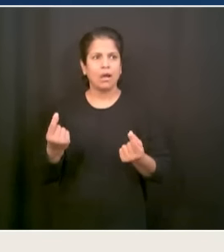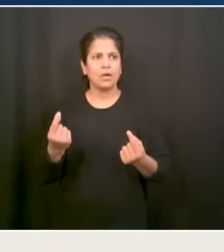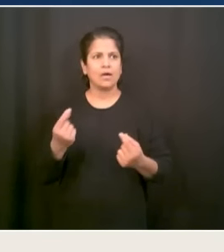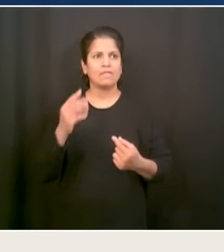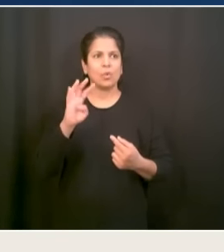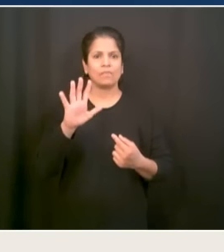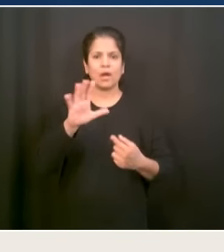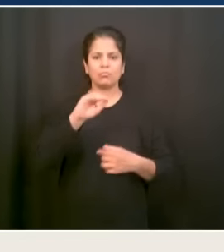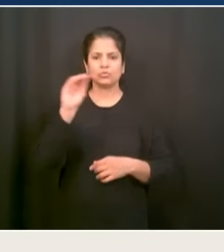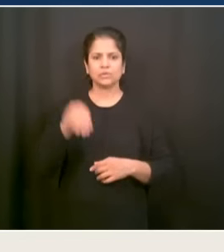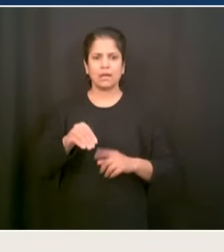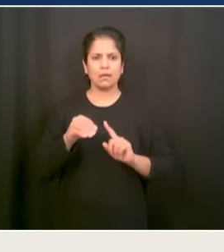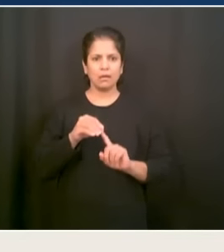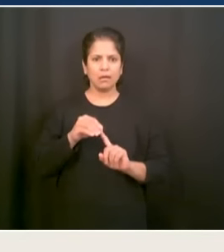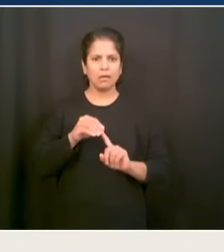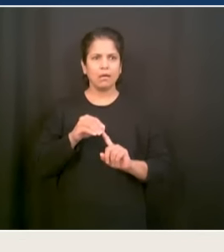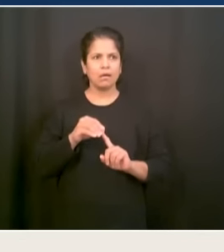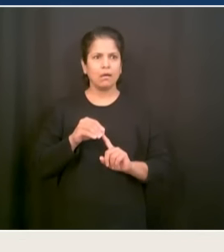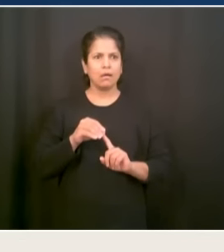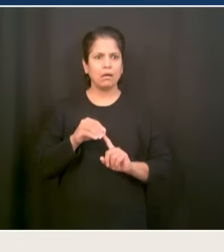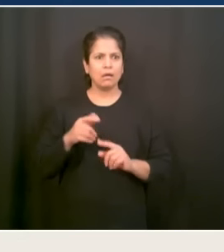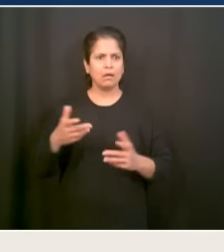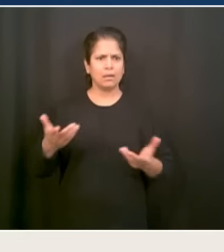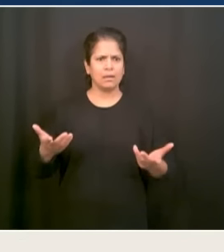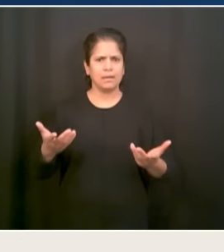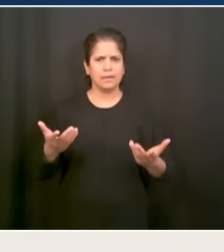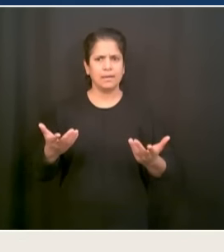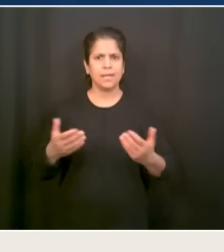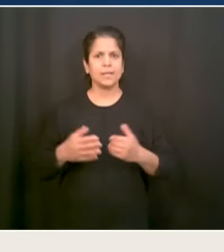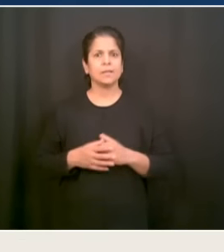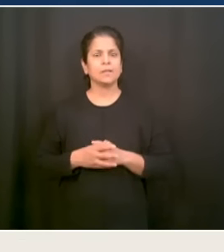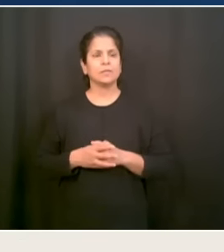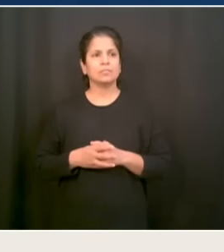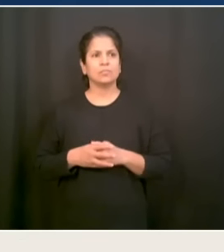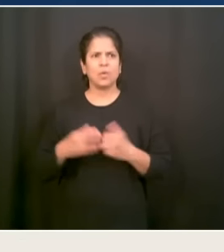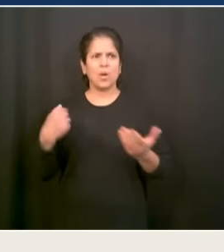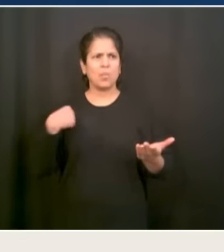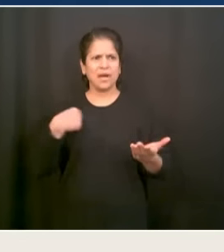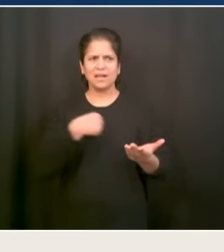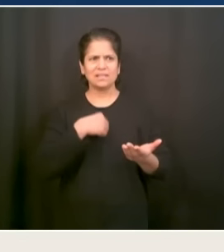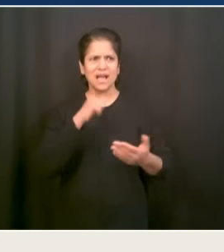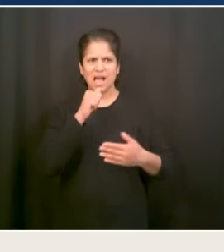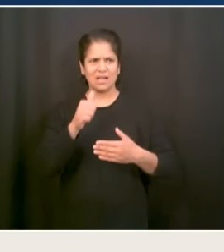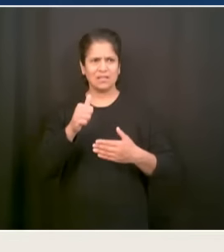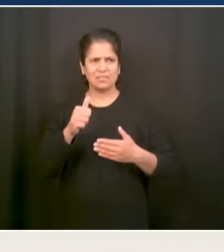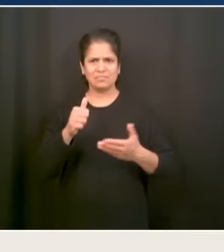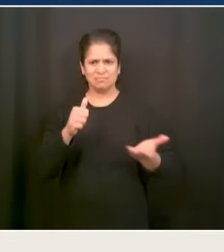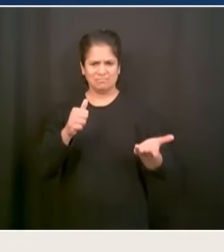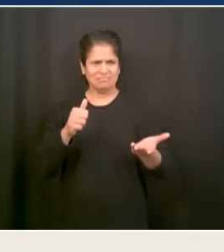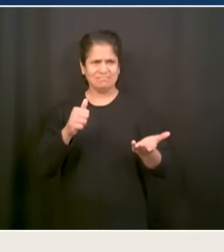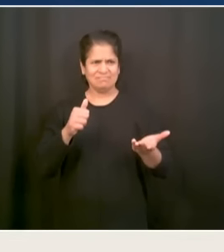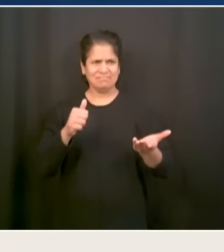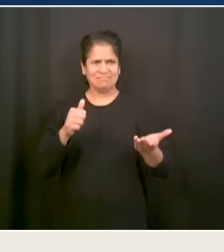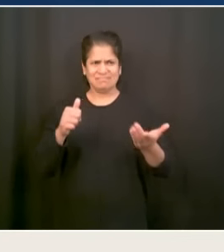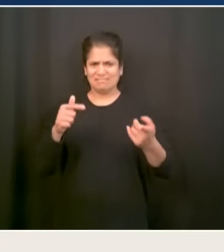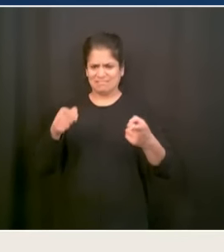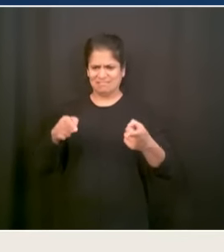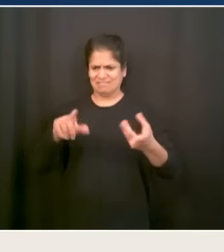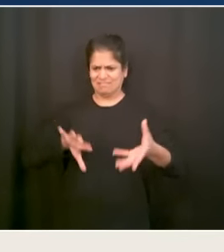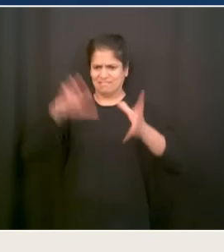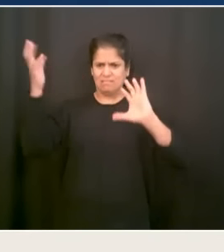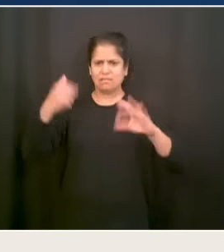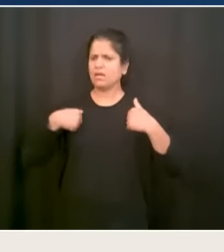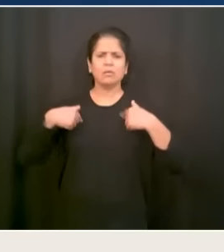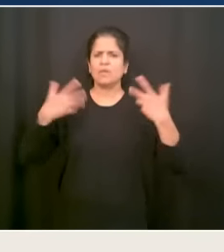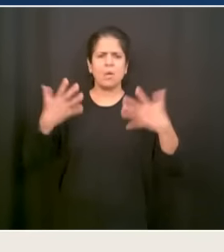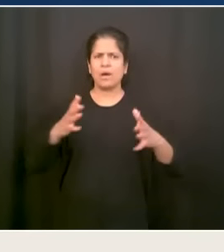return than New York City. While we did not create this crisis, we will solve it, and we will do so without balancing the